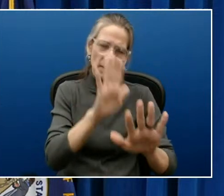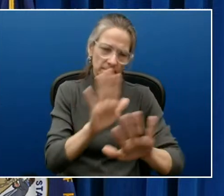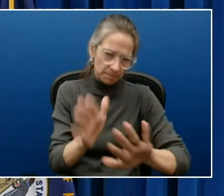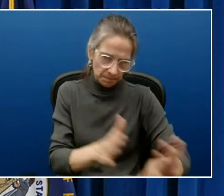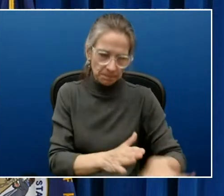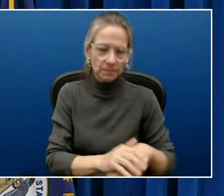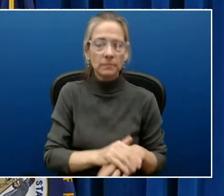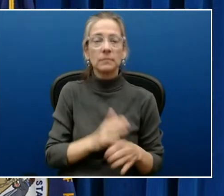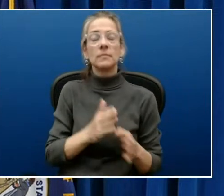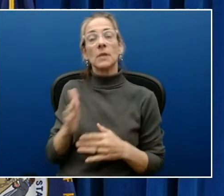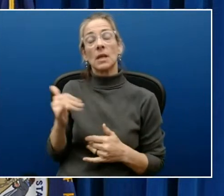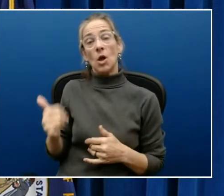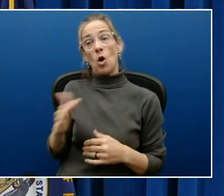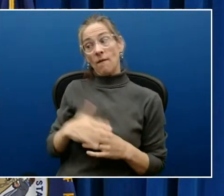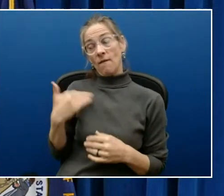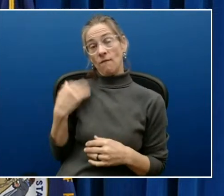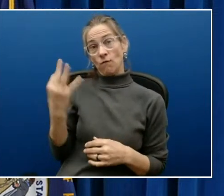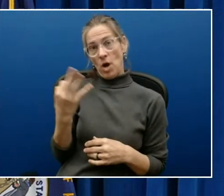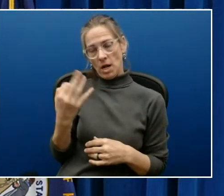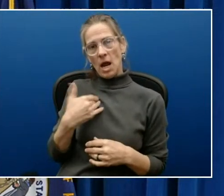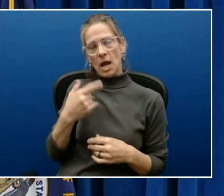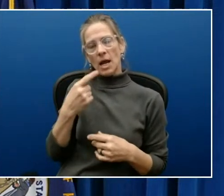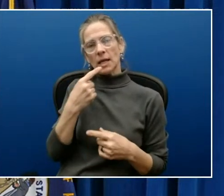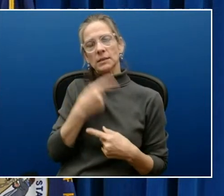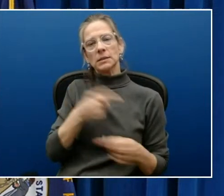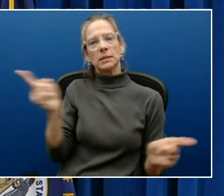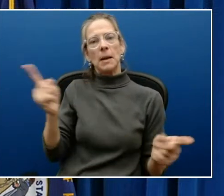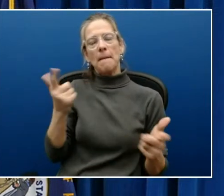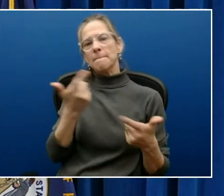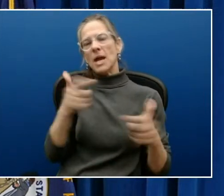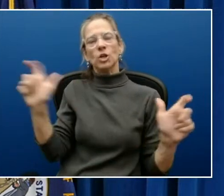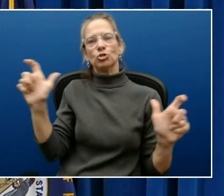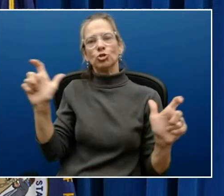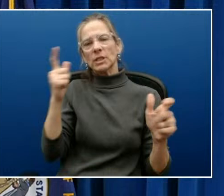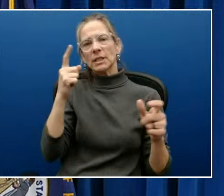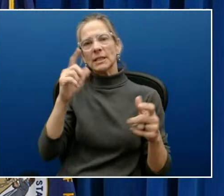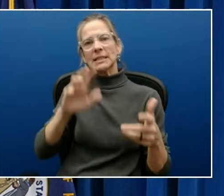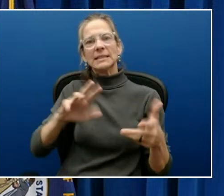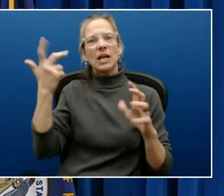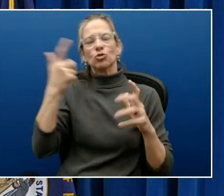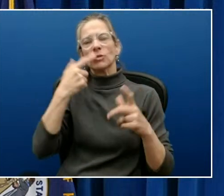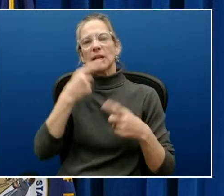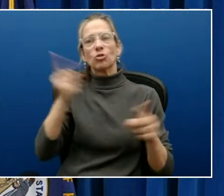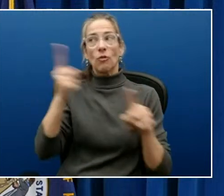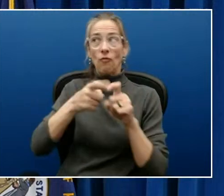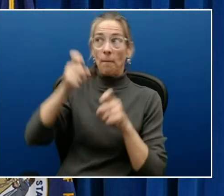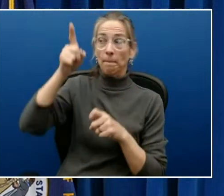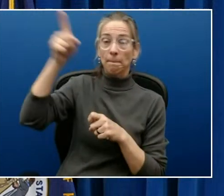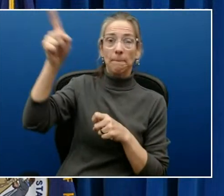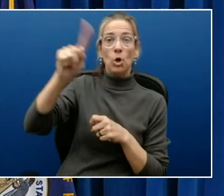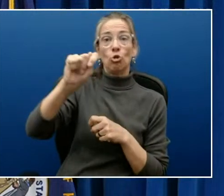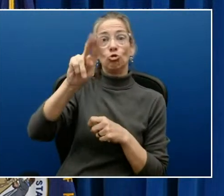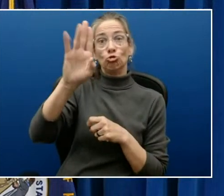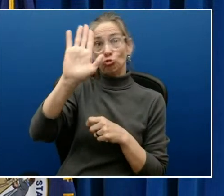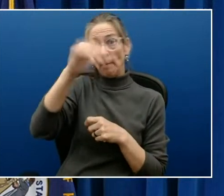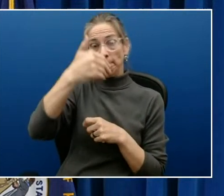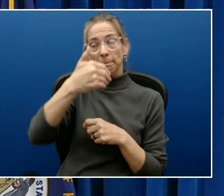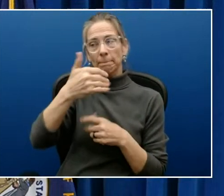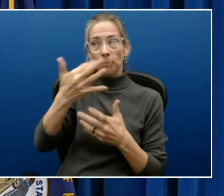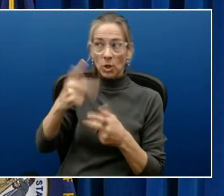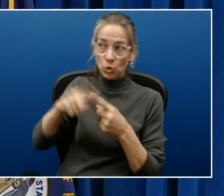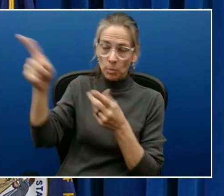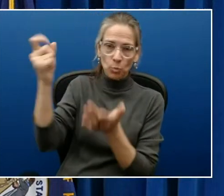I requested a major disaster declaration from President Trump, and we're waiting to hear if it has been approved. The declaration